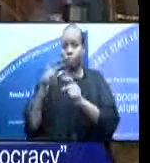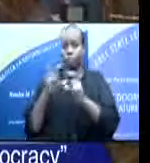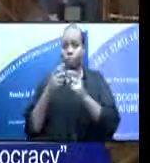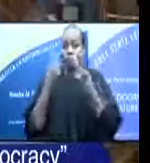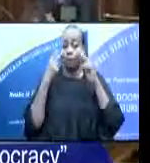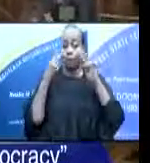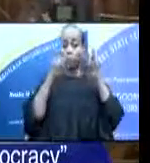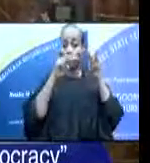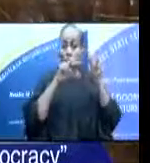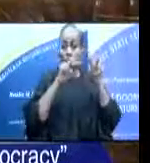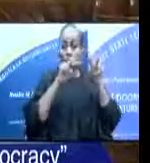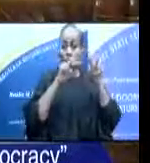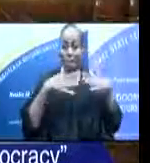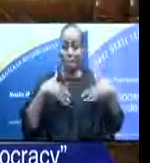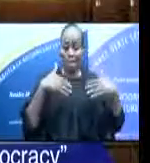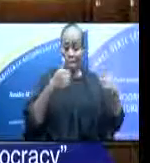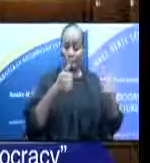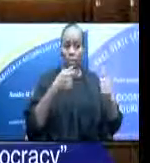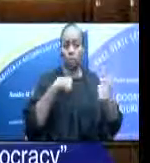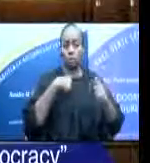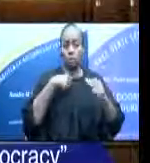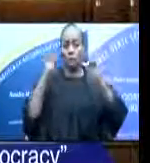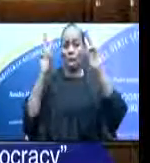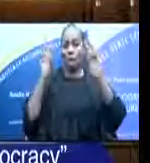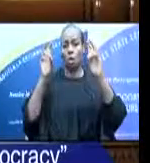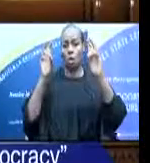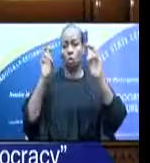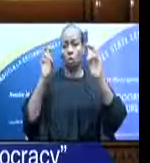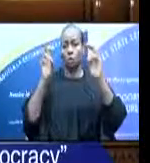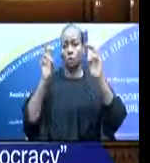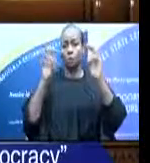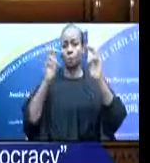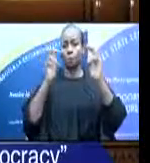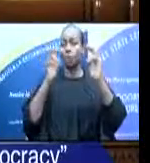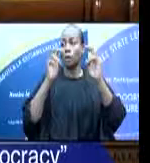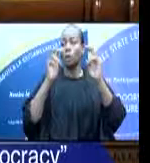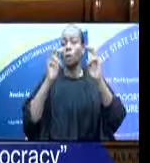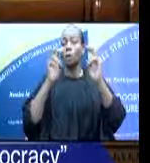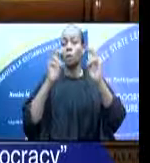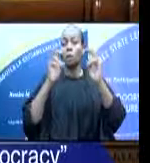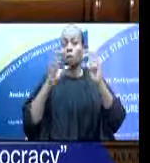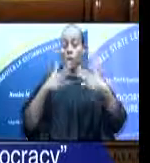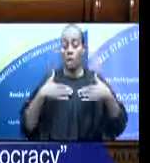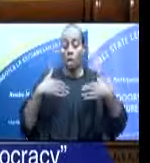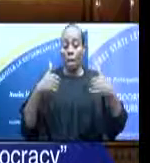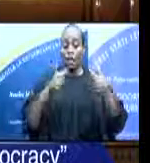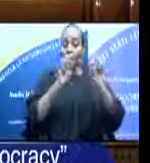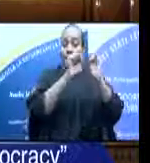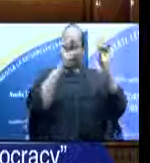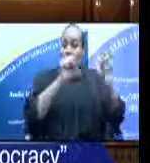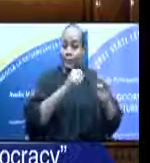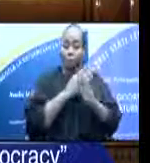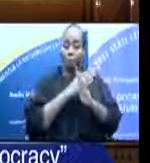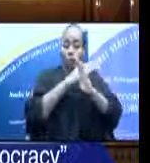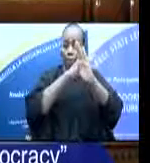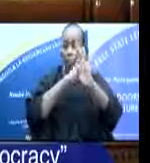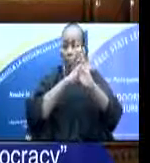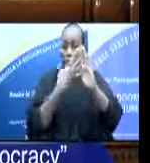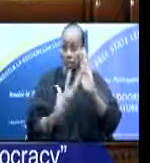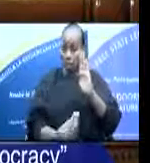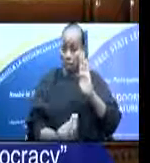vision on health to be, I quote, a preventative health system